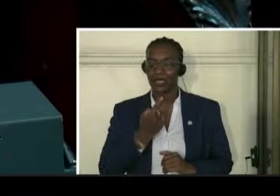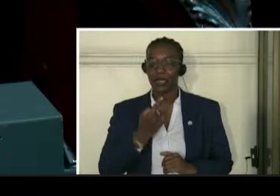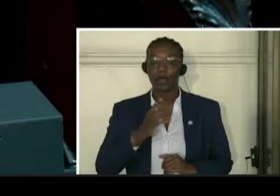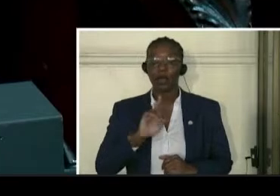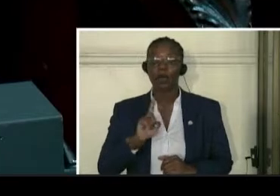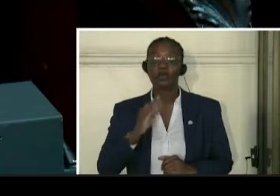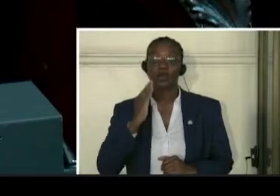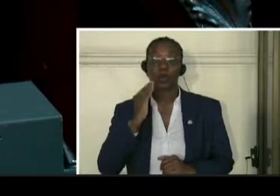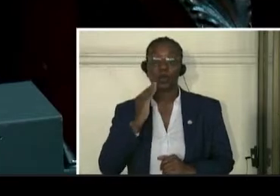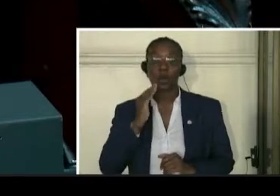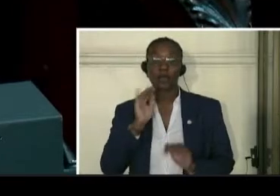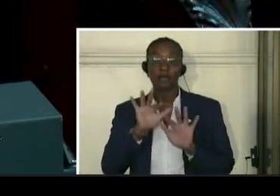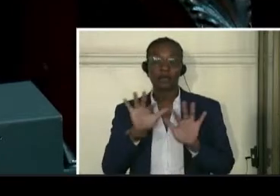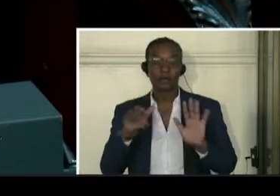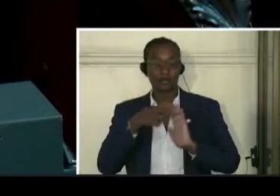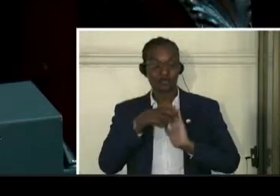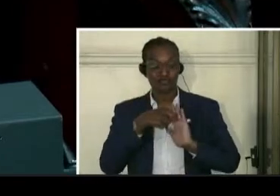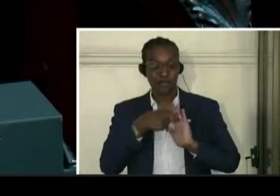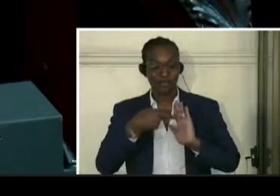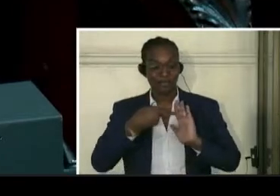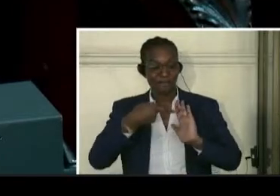your white superiors wrote for you,